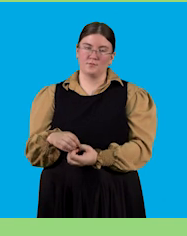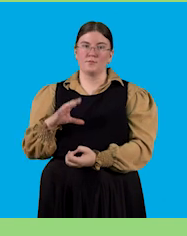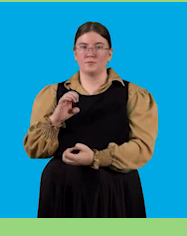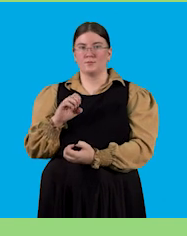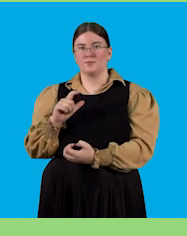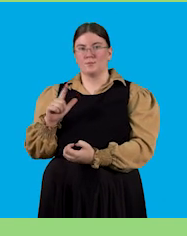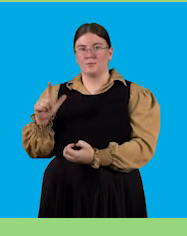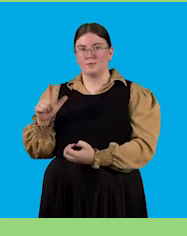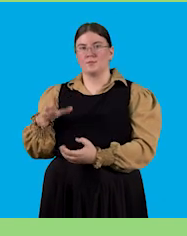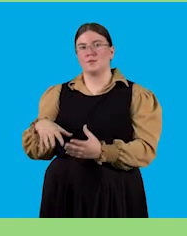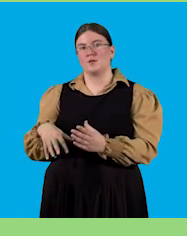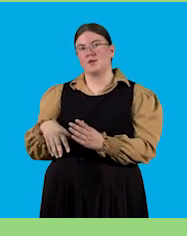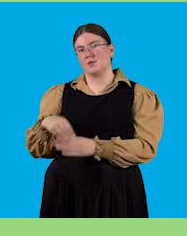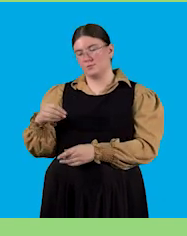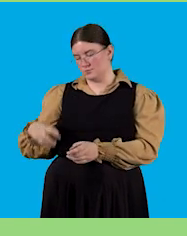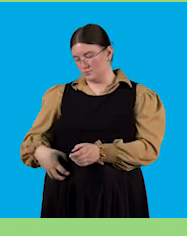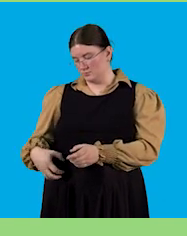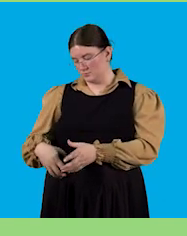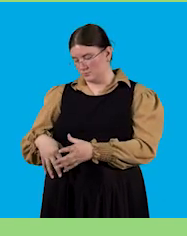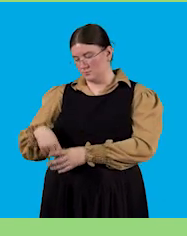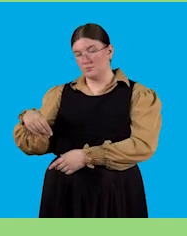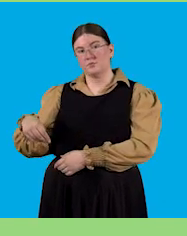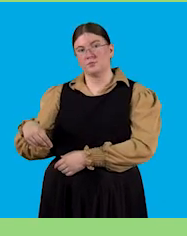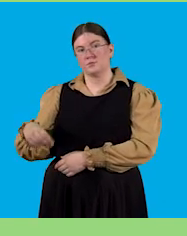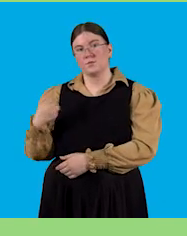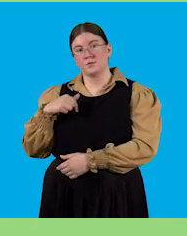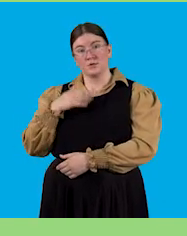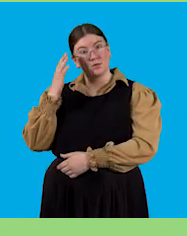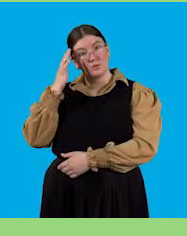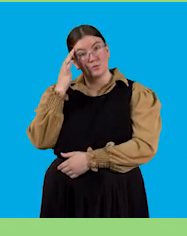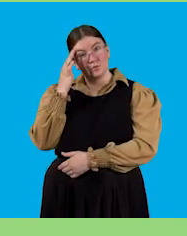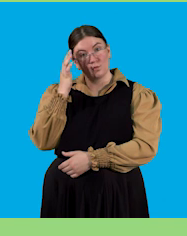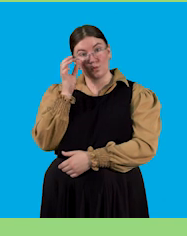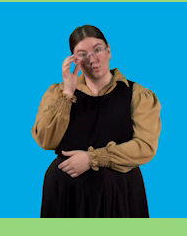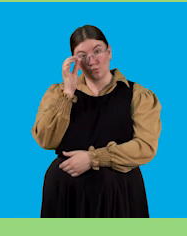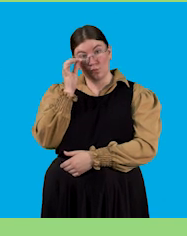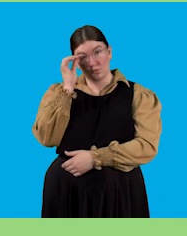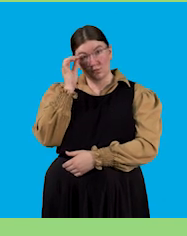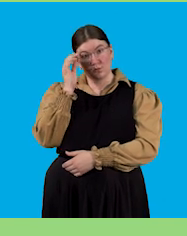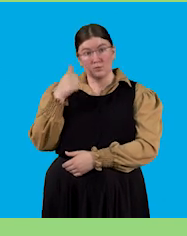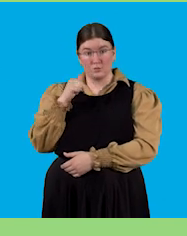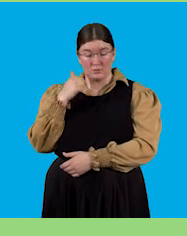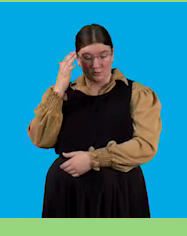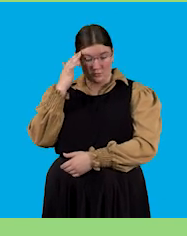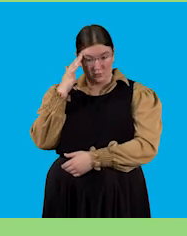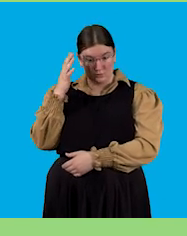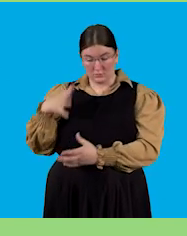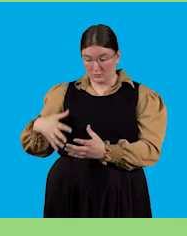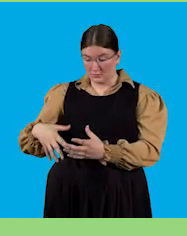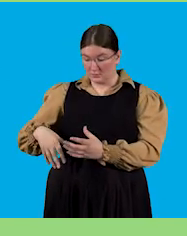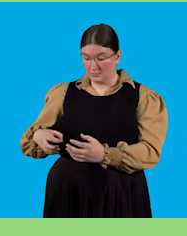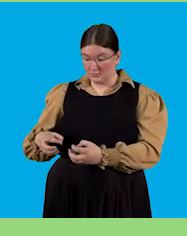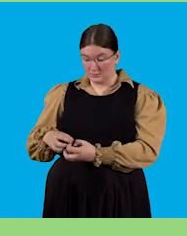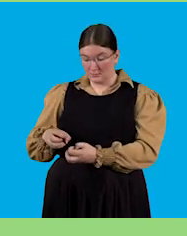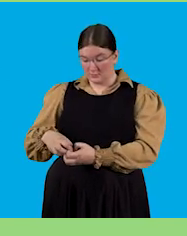is released, and we know which part of the female reproductive system the egg cell is released into.